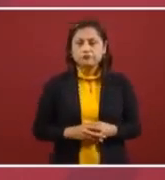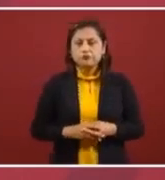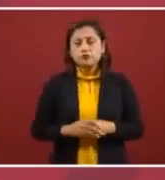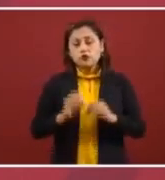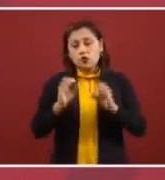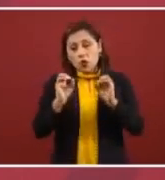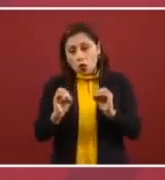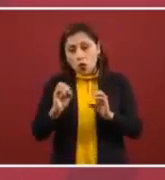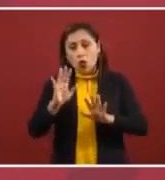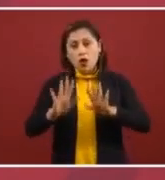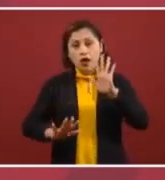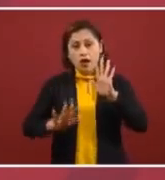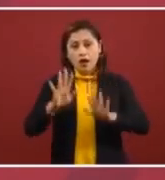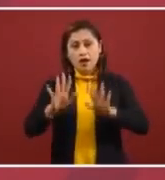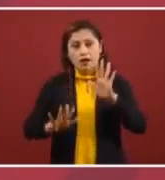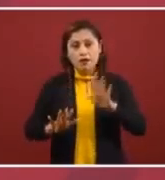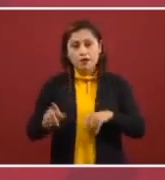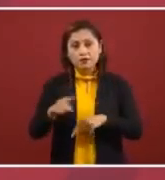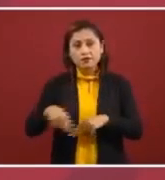would pressure